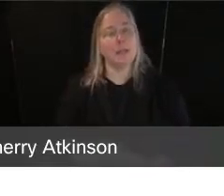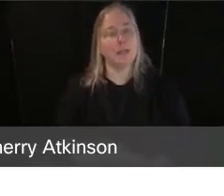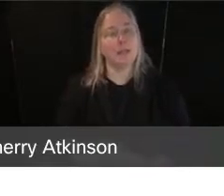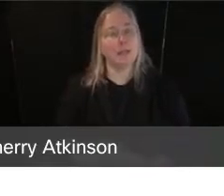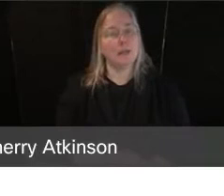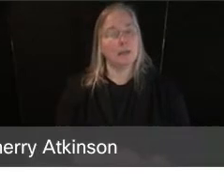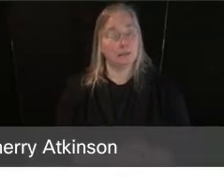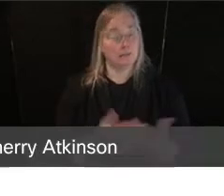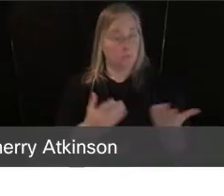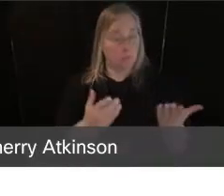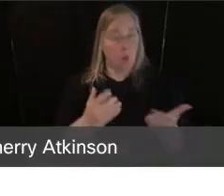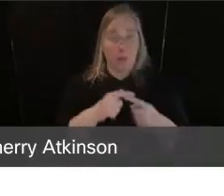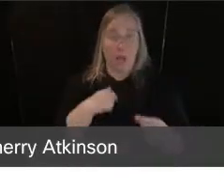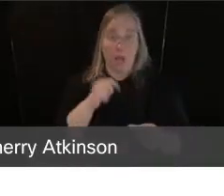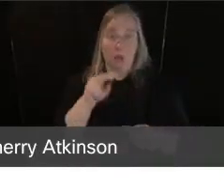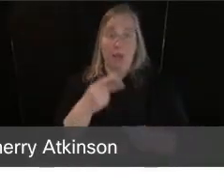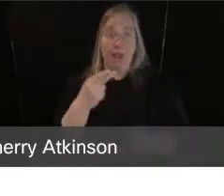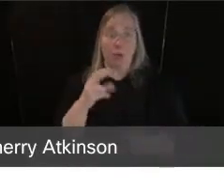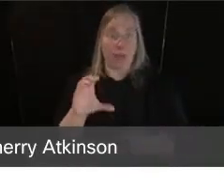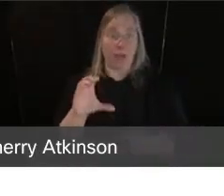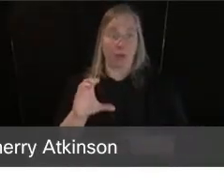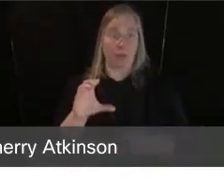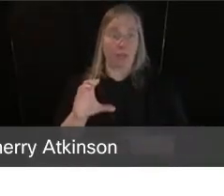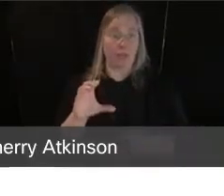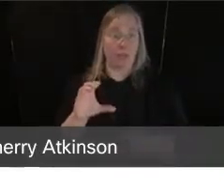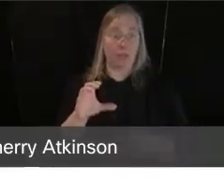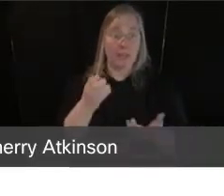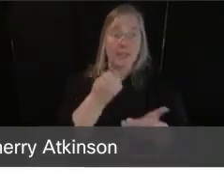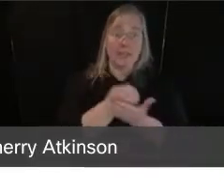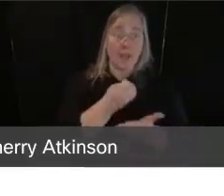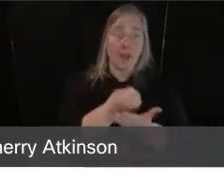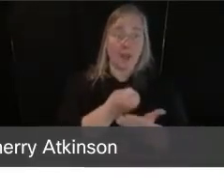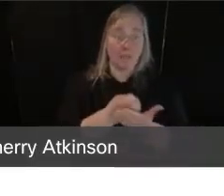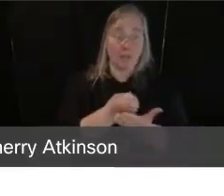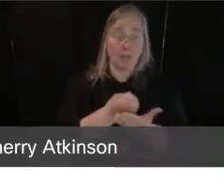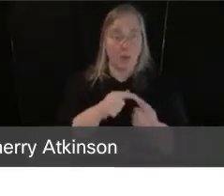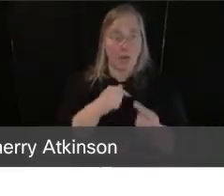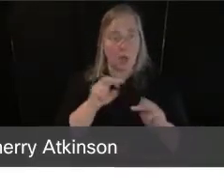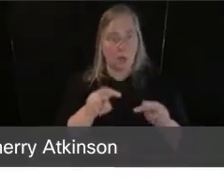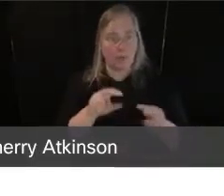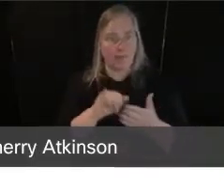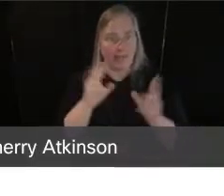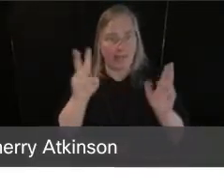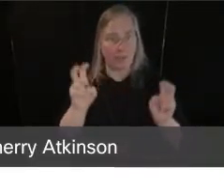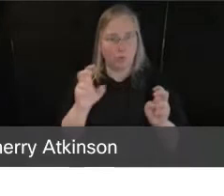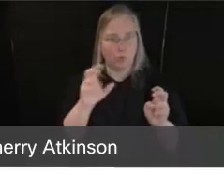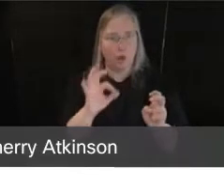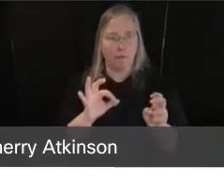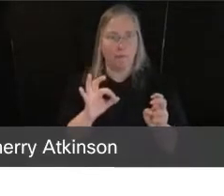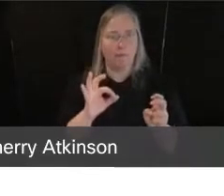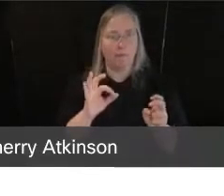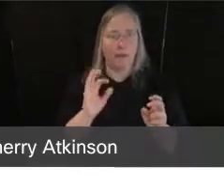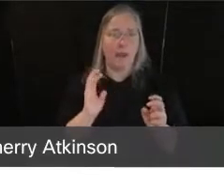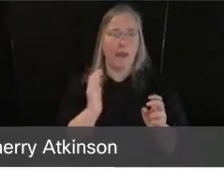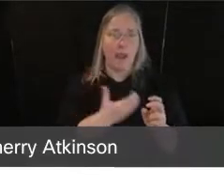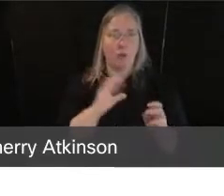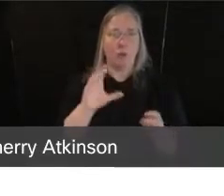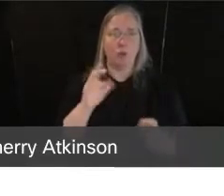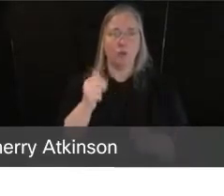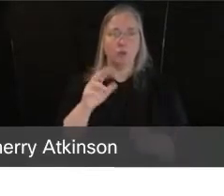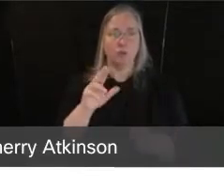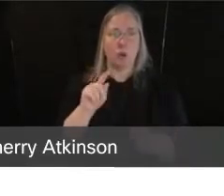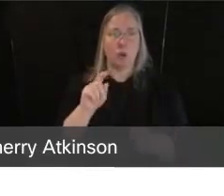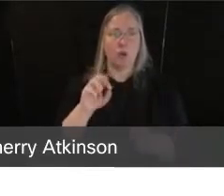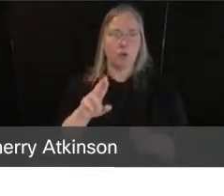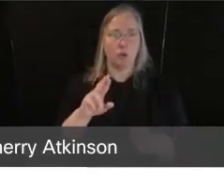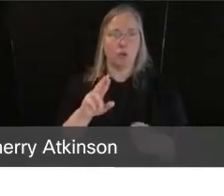When I look at the Howard County economy, and when I look at the issue of our charter to look at the state, the